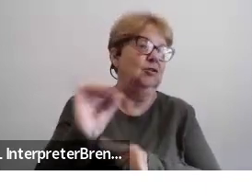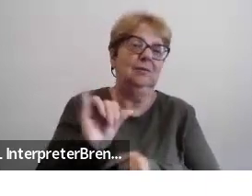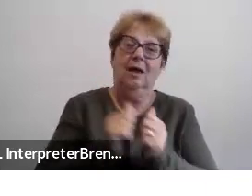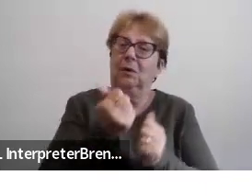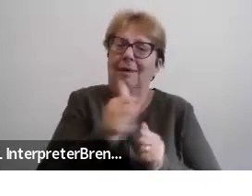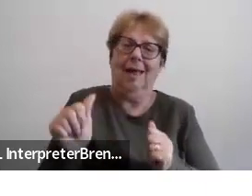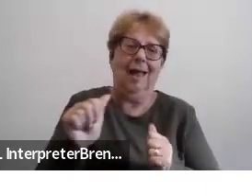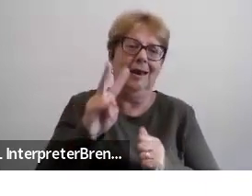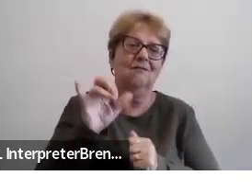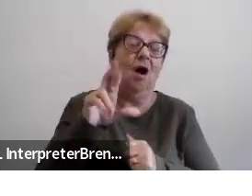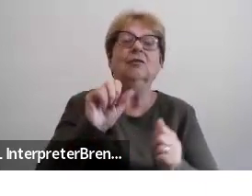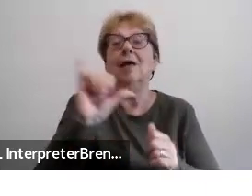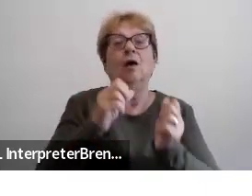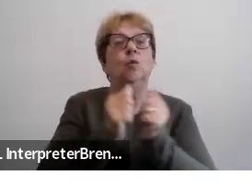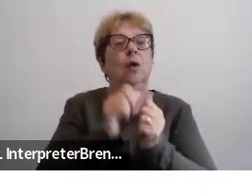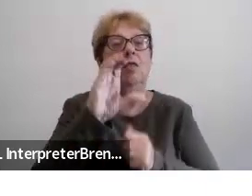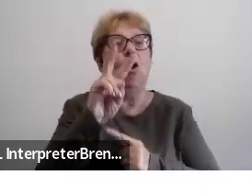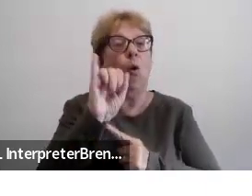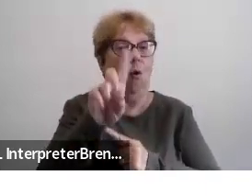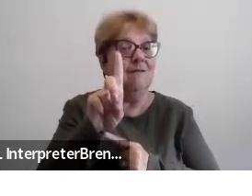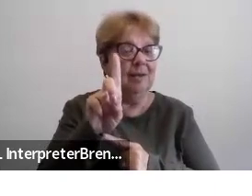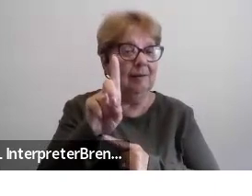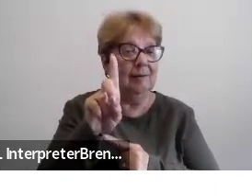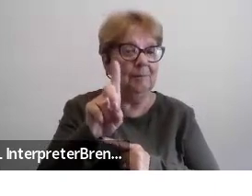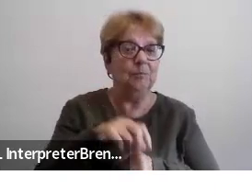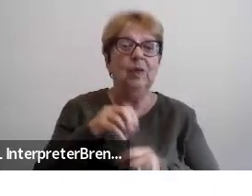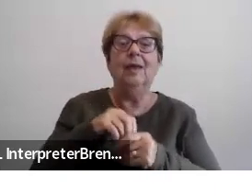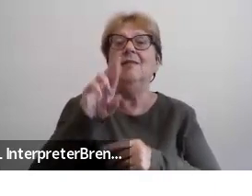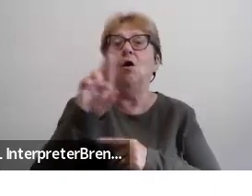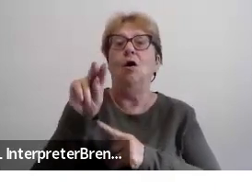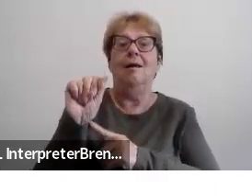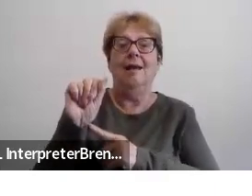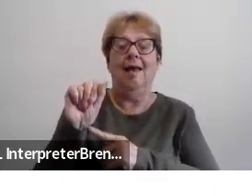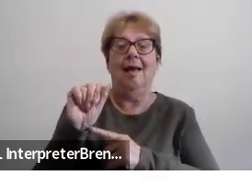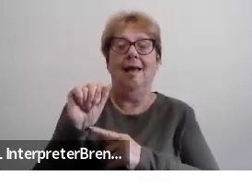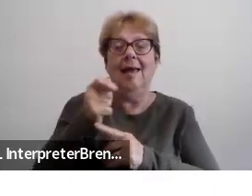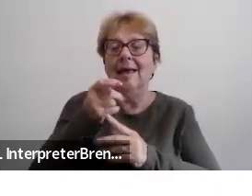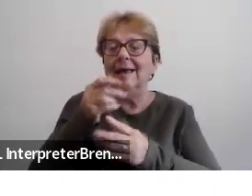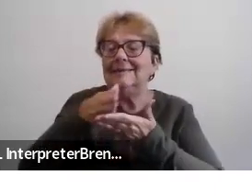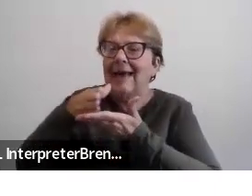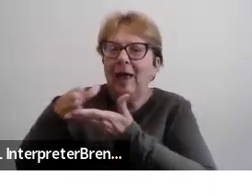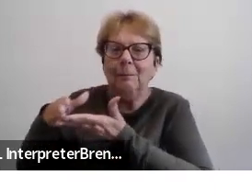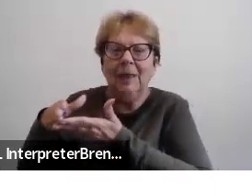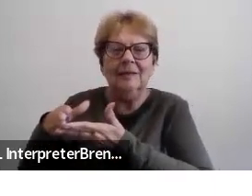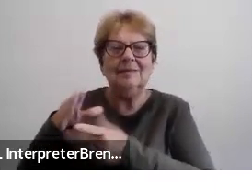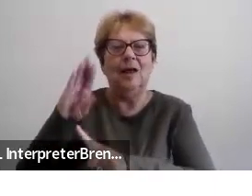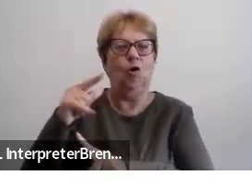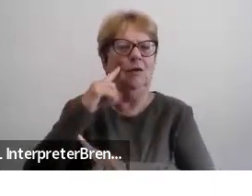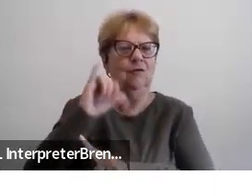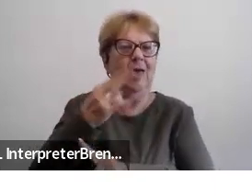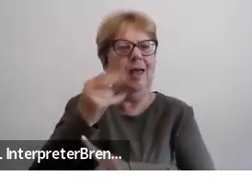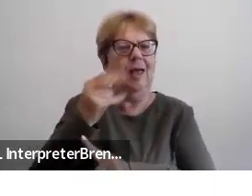saw with COVID, in those RNA segments that are coding for the hemagglutinin or